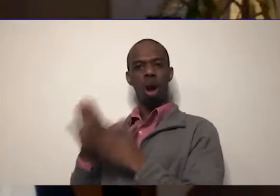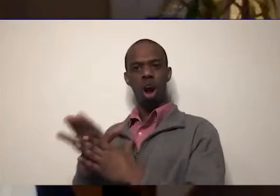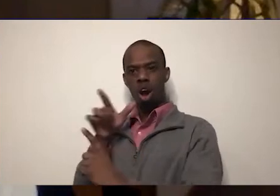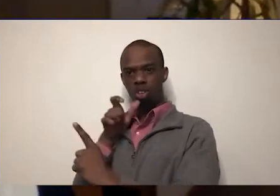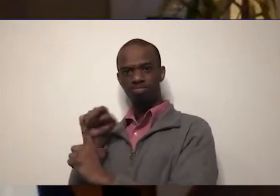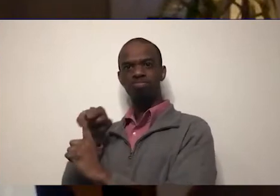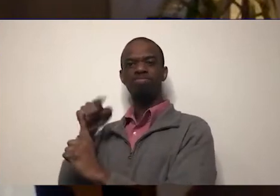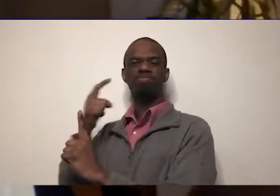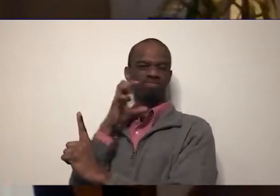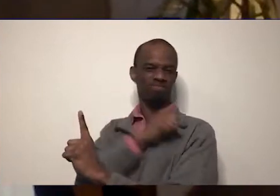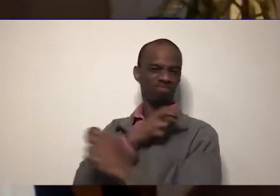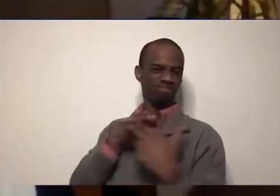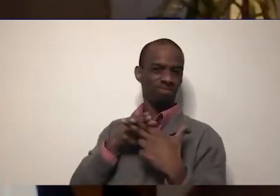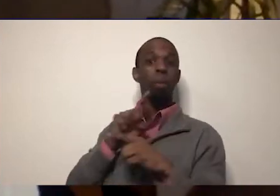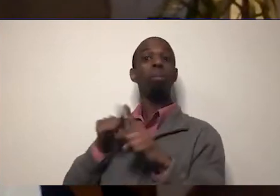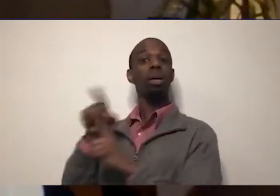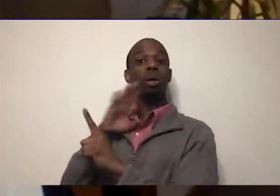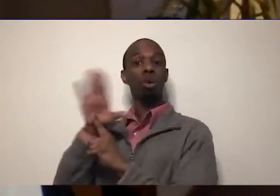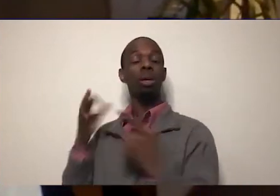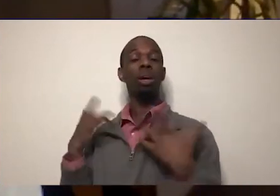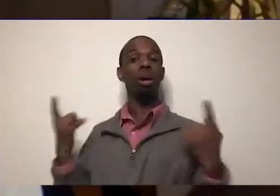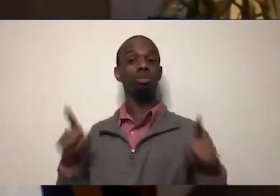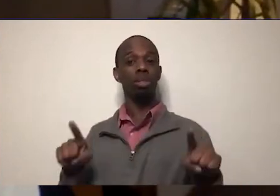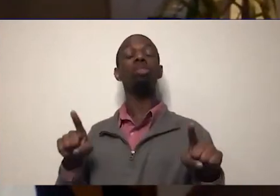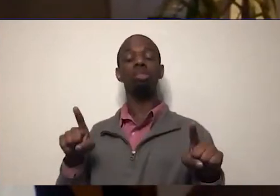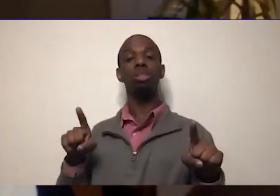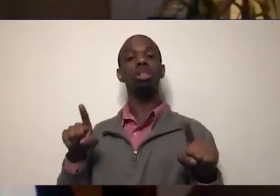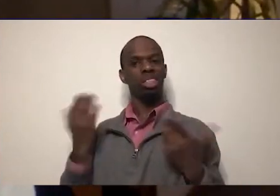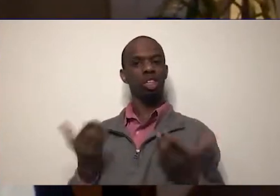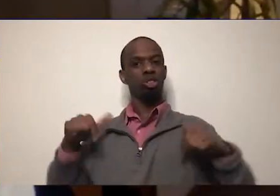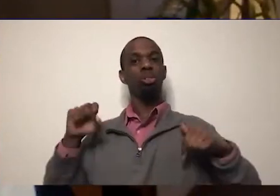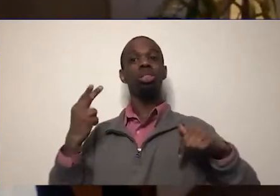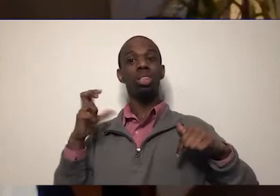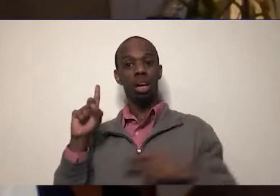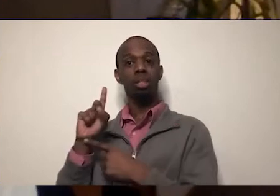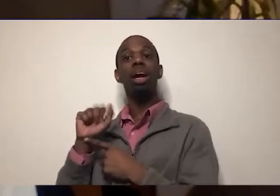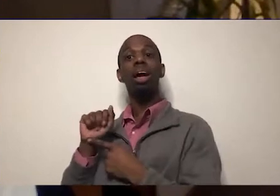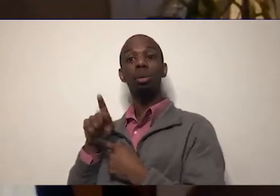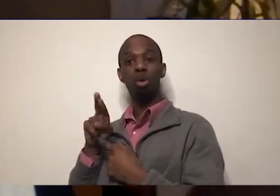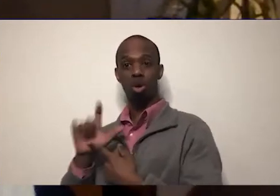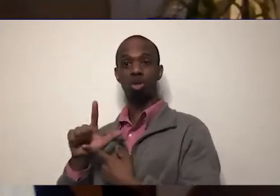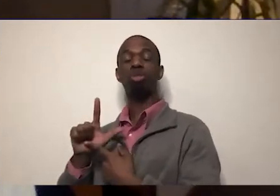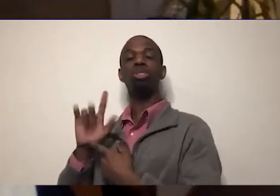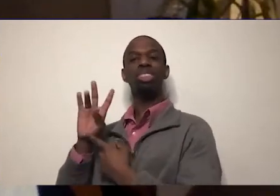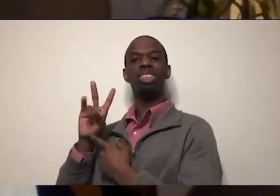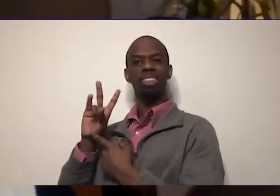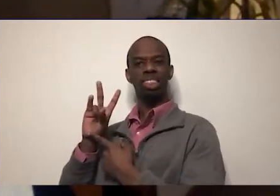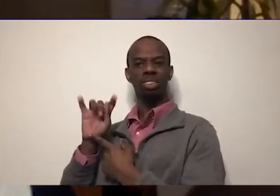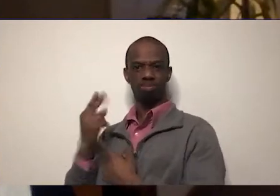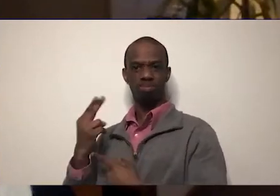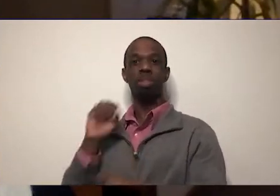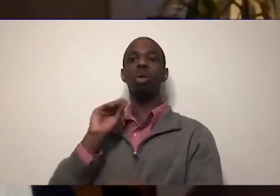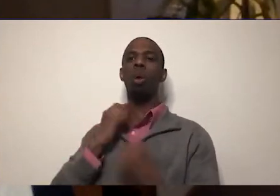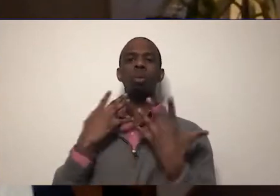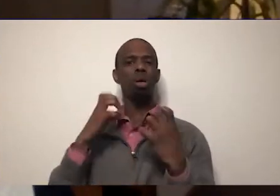of access that are available today. Live closed captioning is provided by Adina King. To turn it